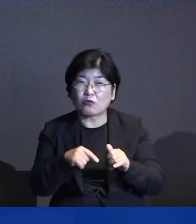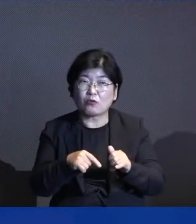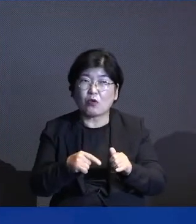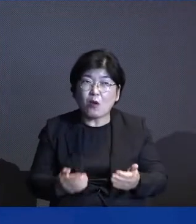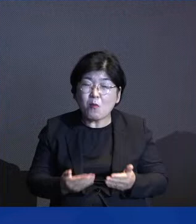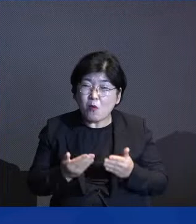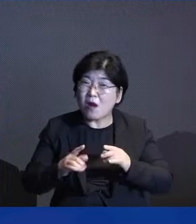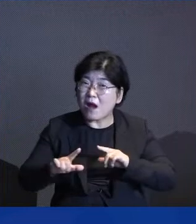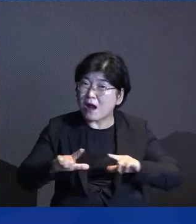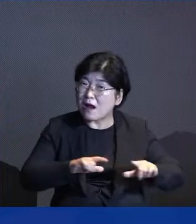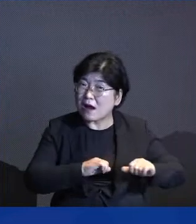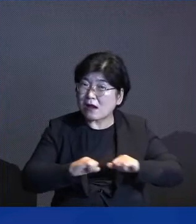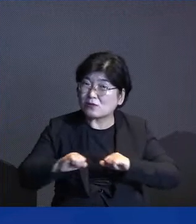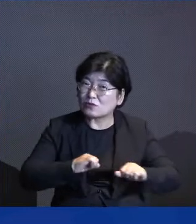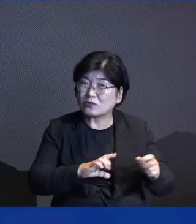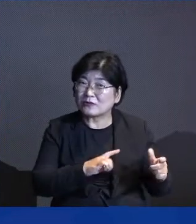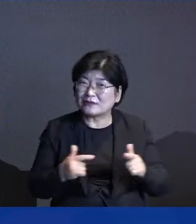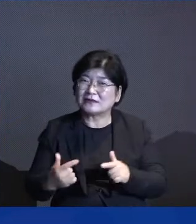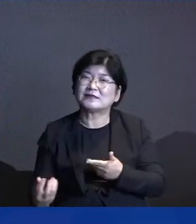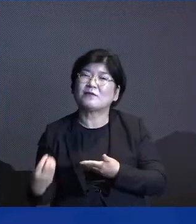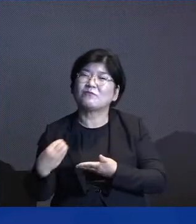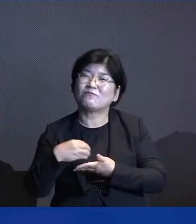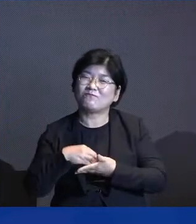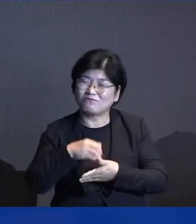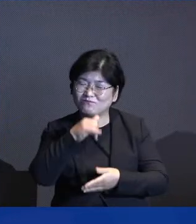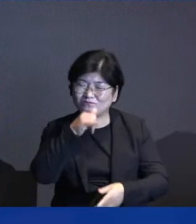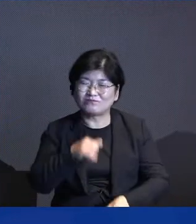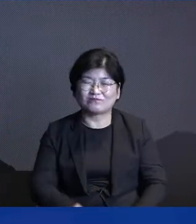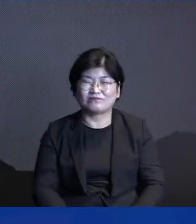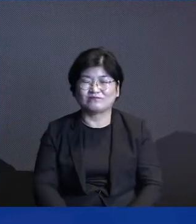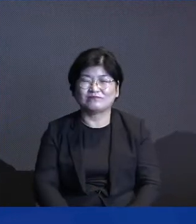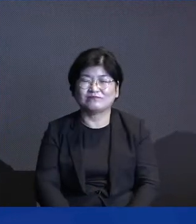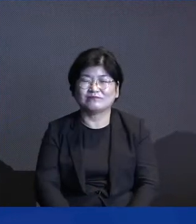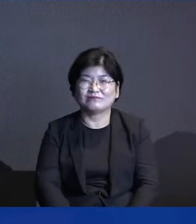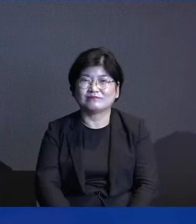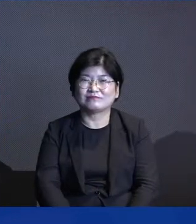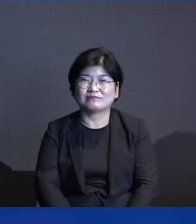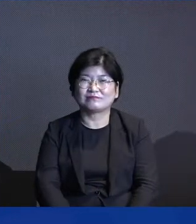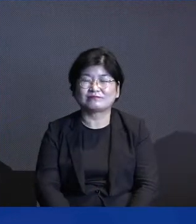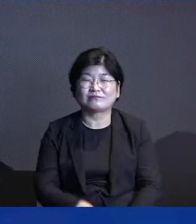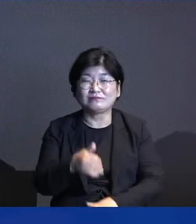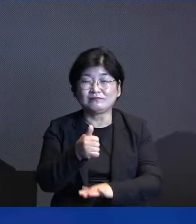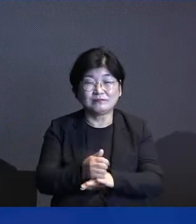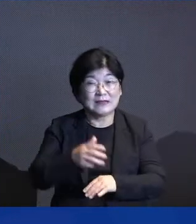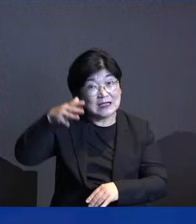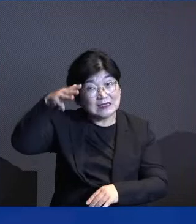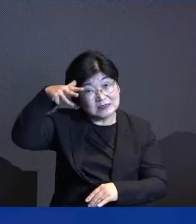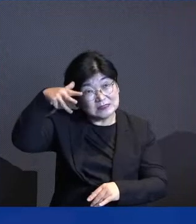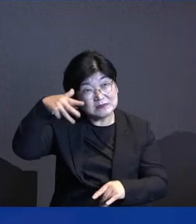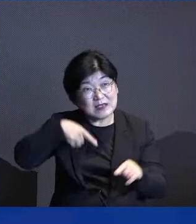And finally, as for the dementia,